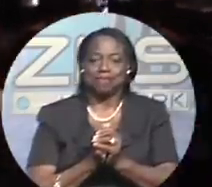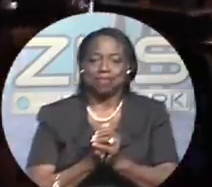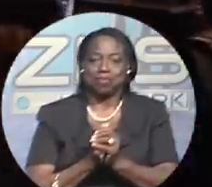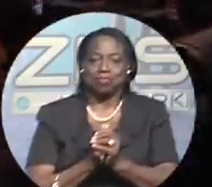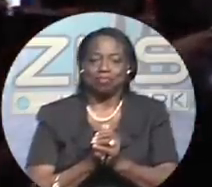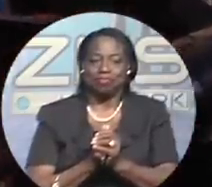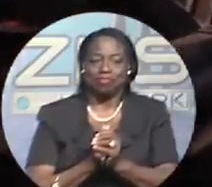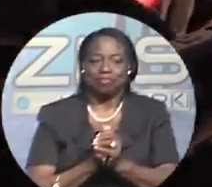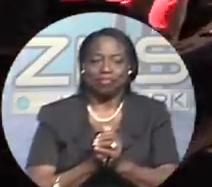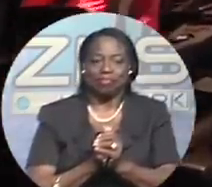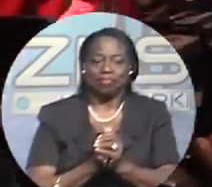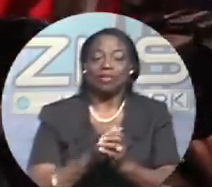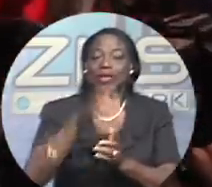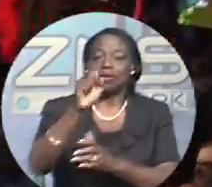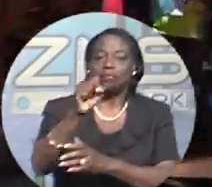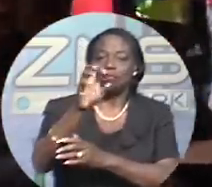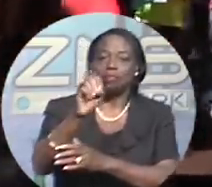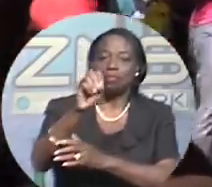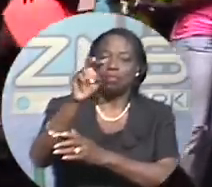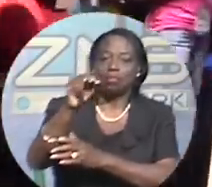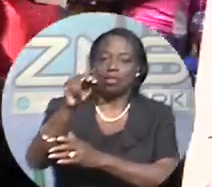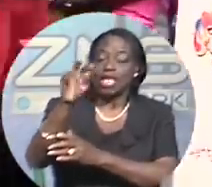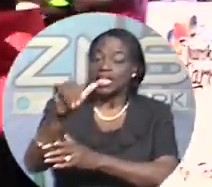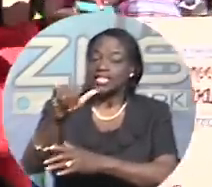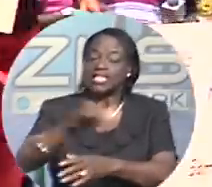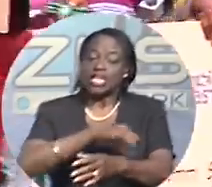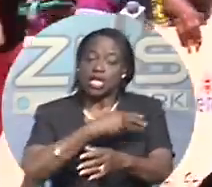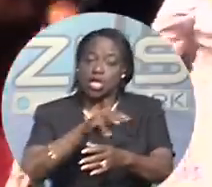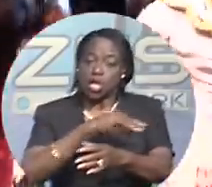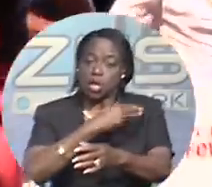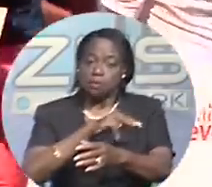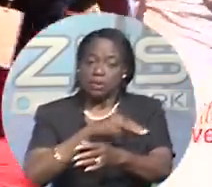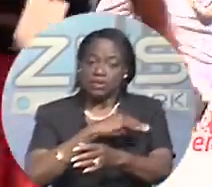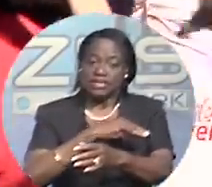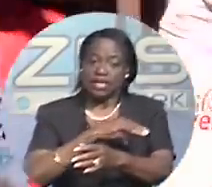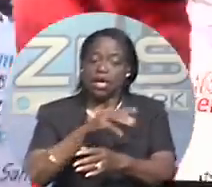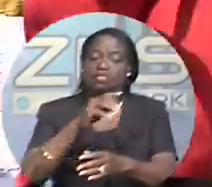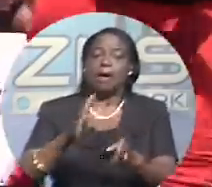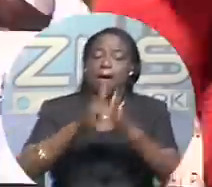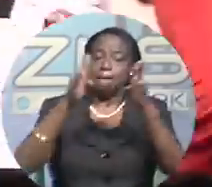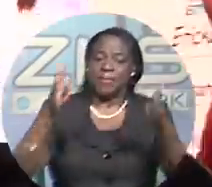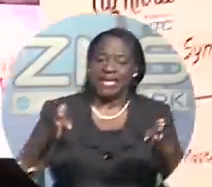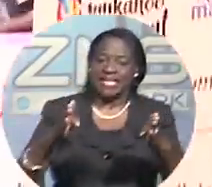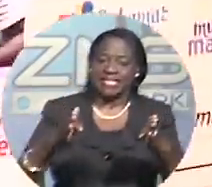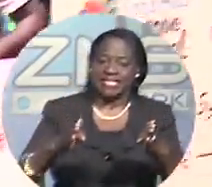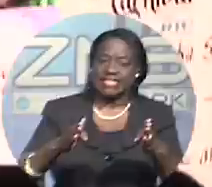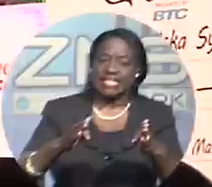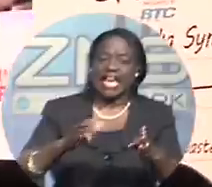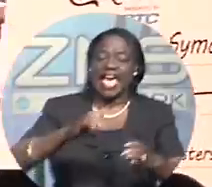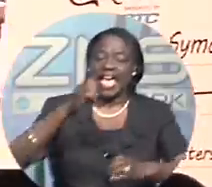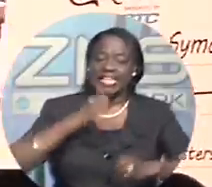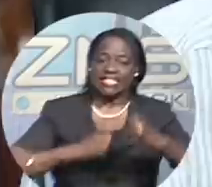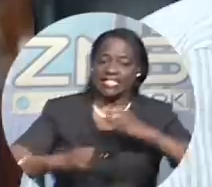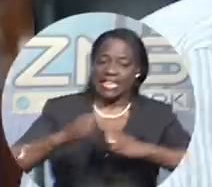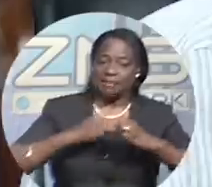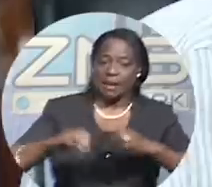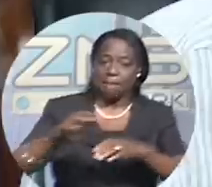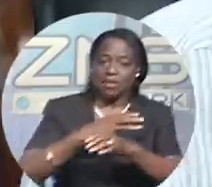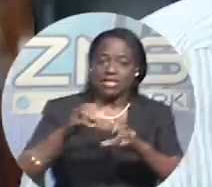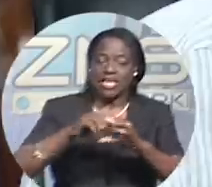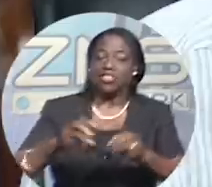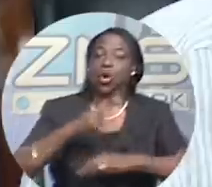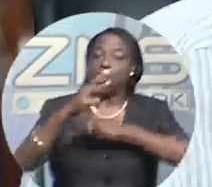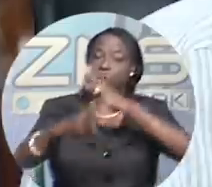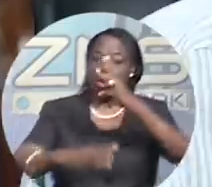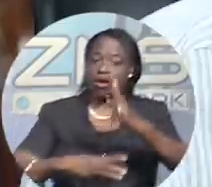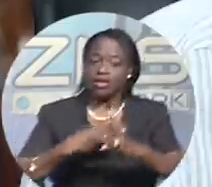Well, meantime, Sony Music, one of the largest music and entertainment corporations in the world, is pleased to be working with the Bahamas National Festival